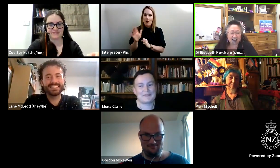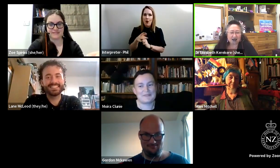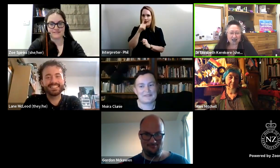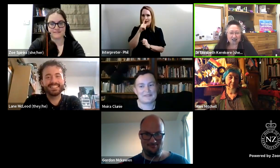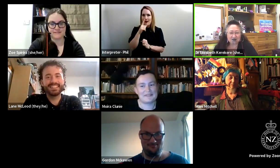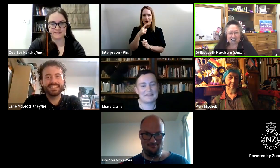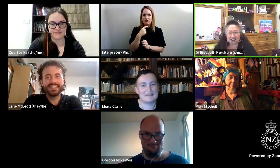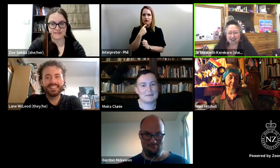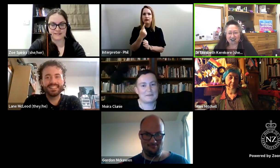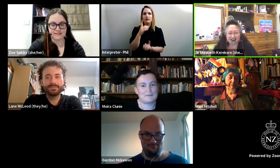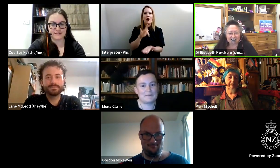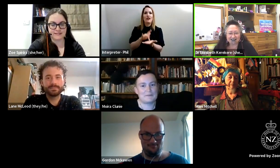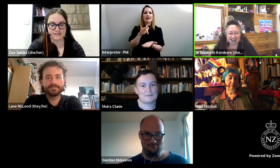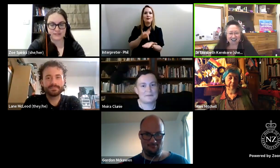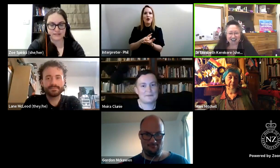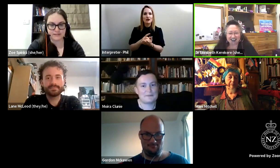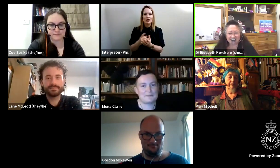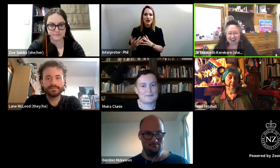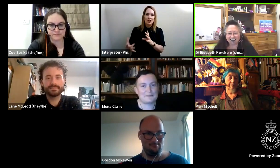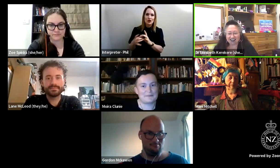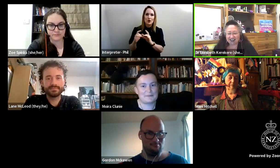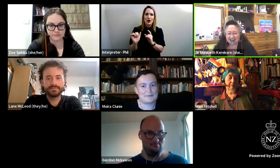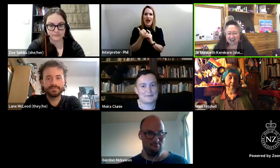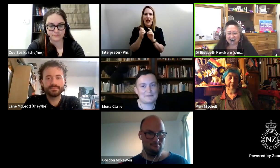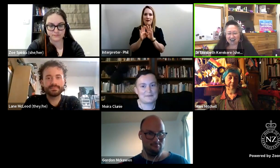for coming to us tonight. Just